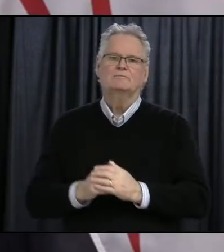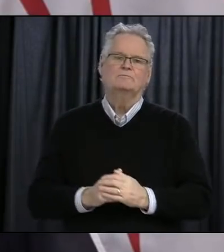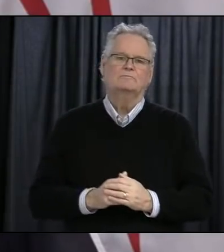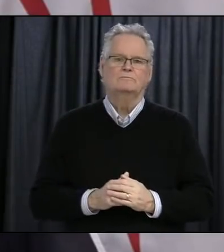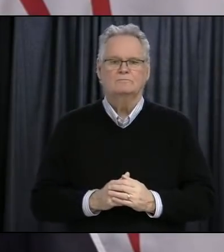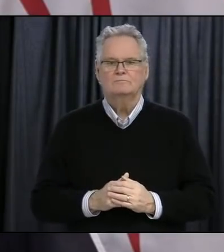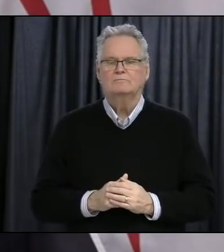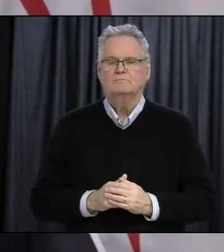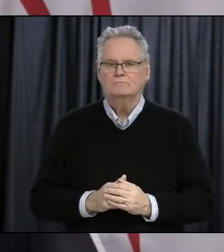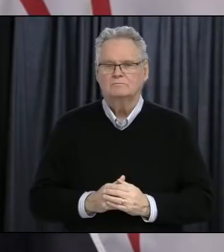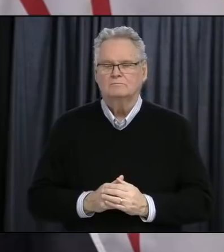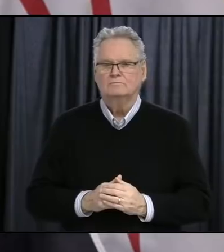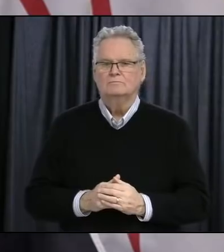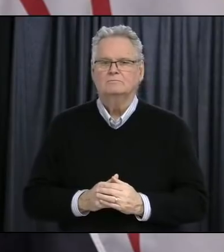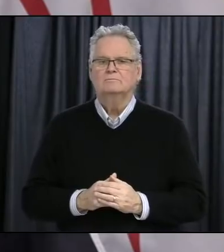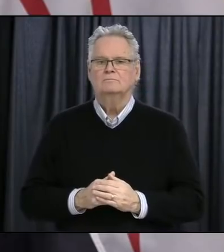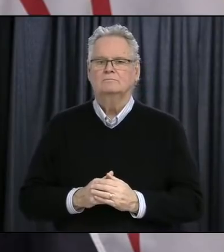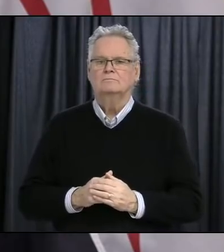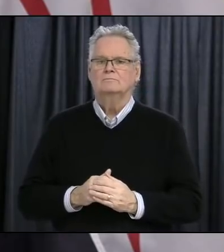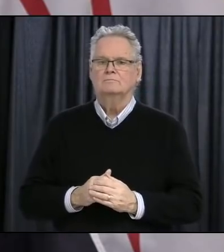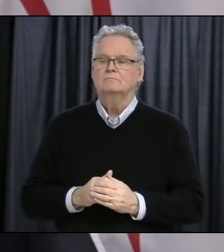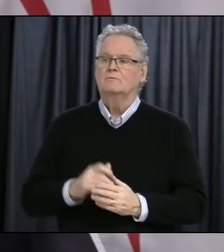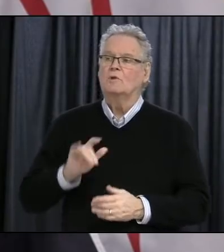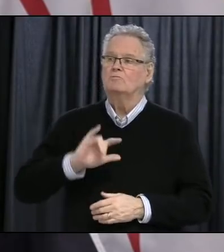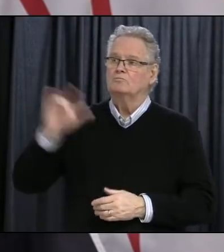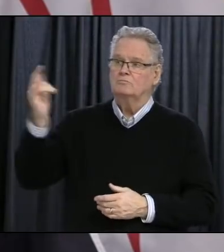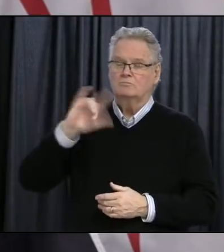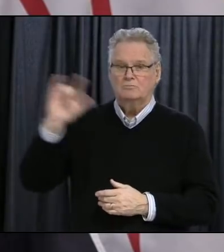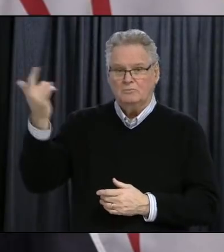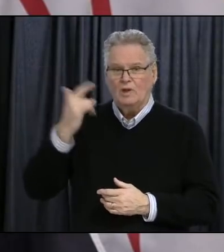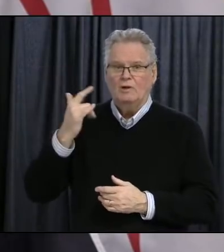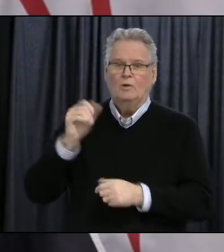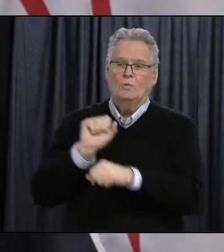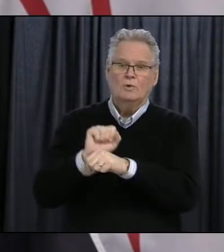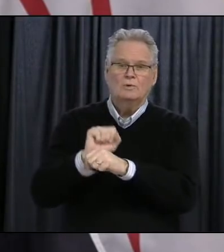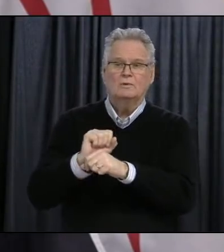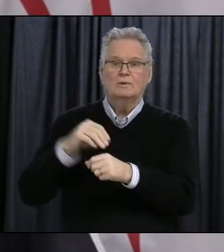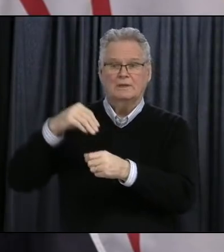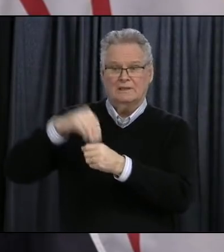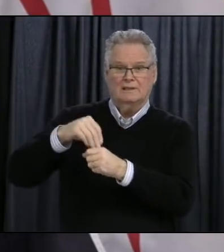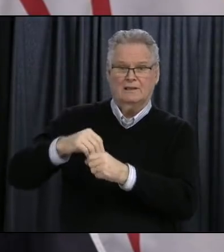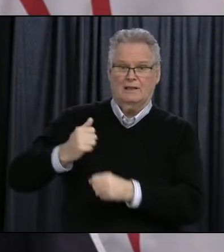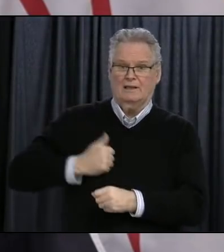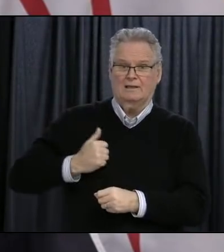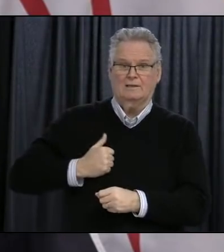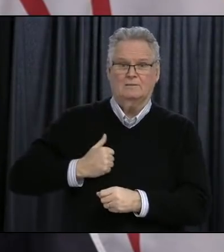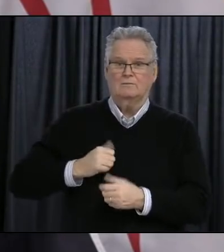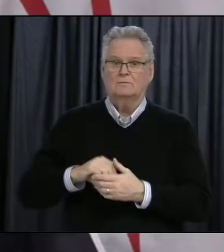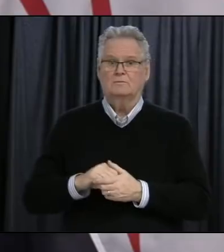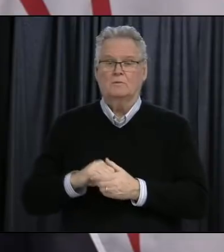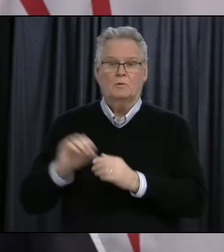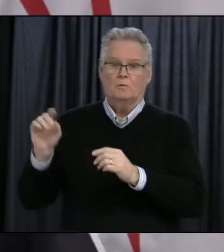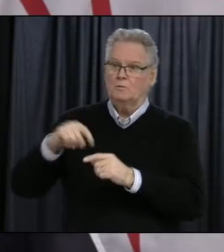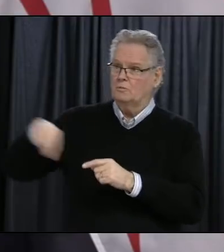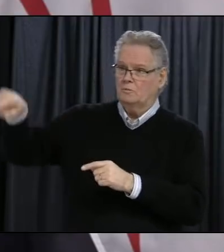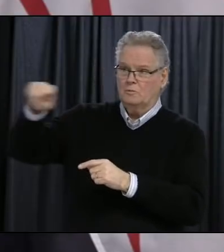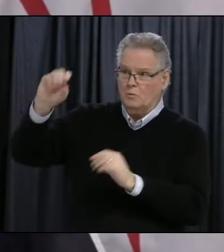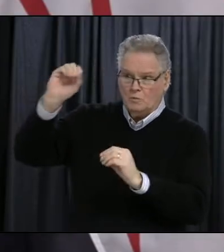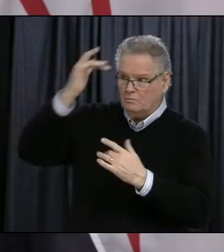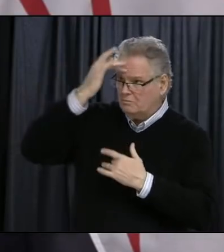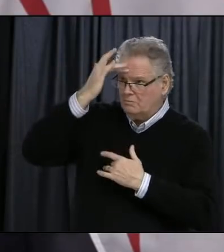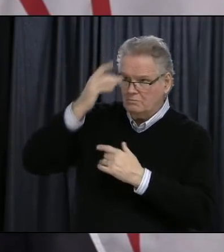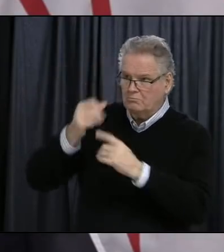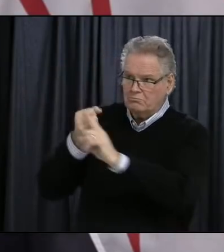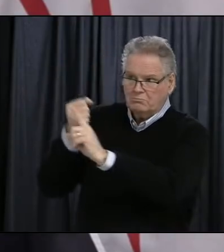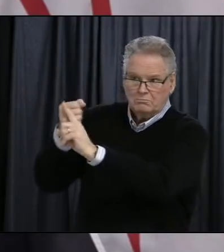non-outbreak sites, effective immediately. The modified self-isolation policy is somewhat different than